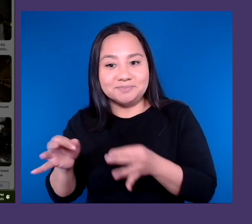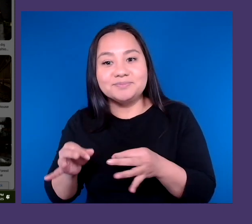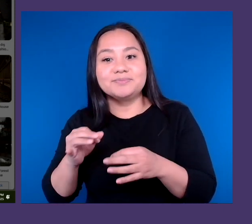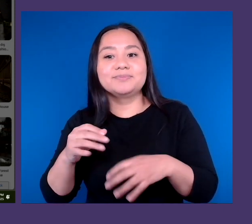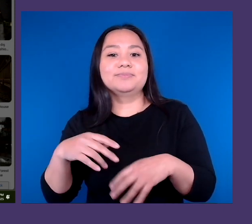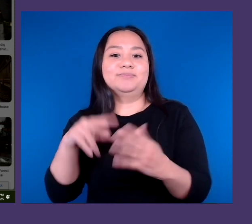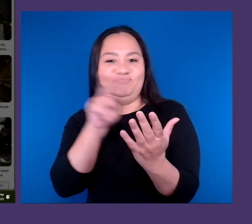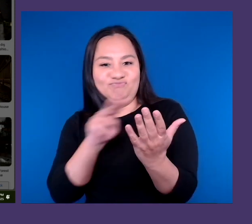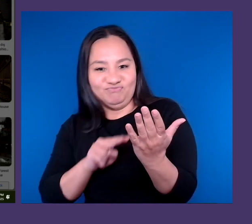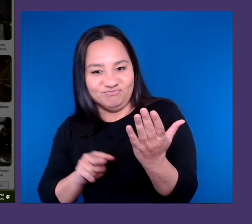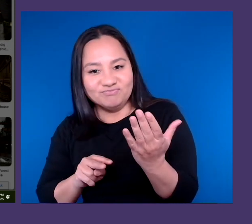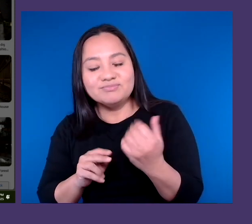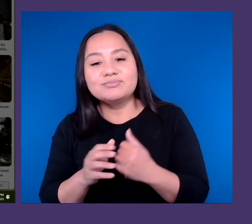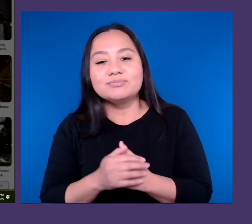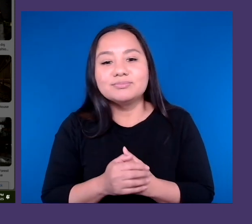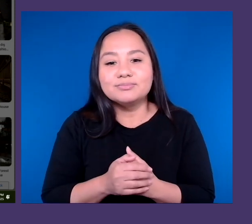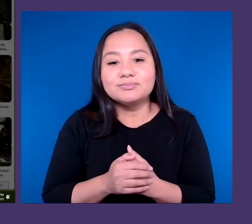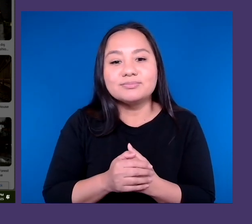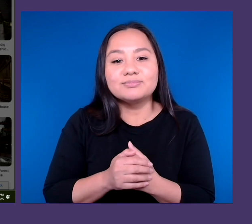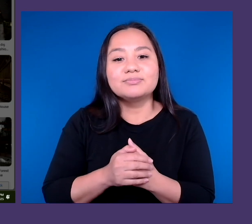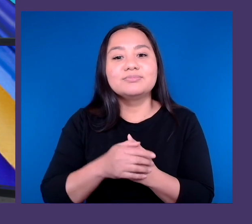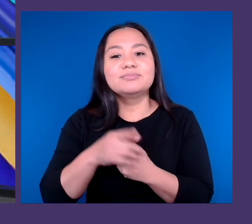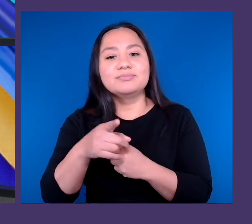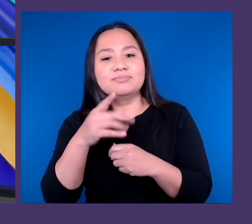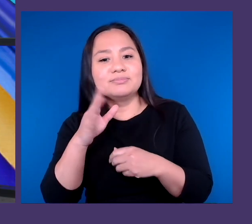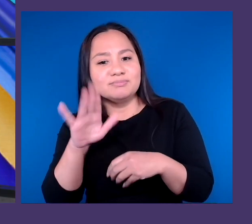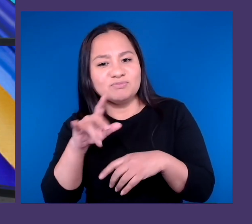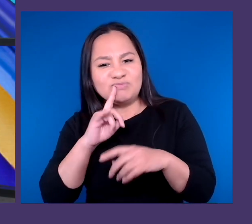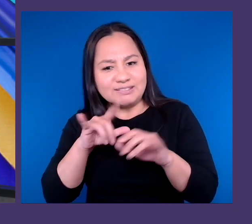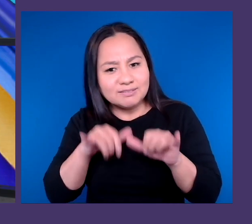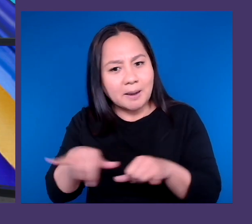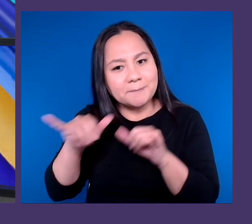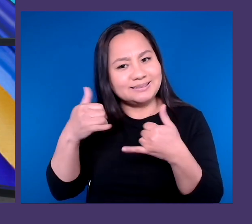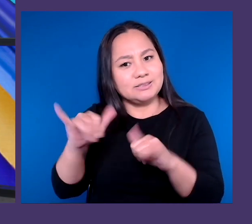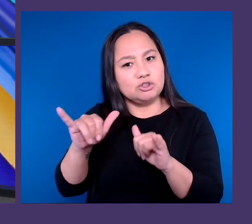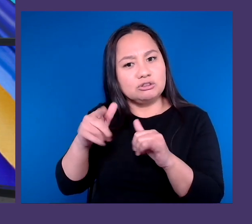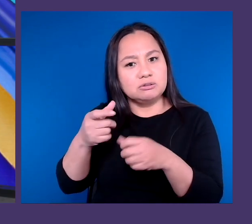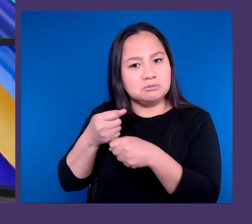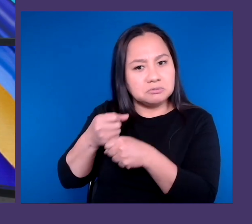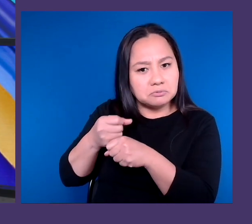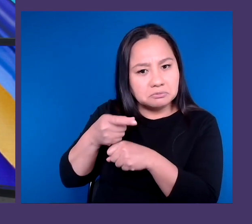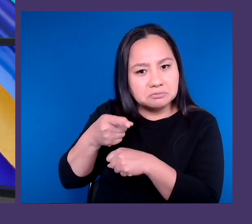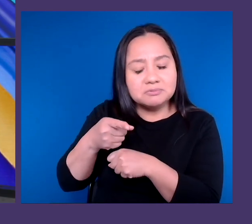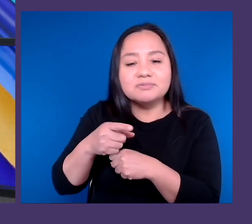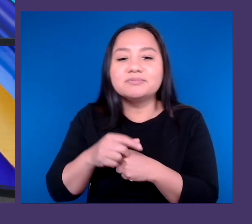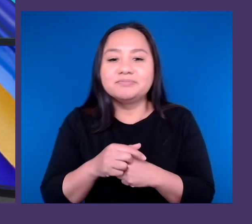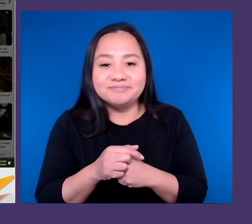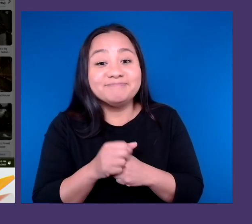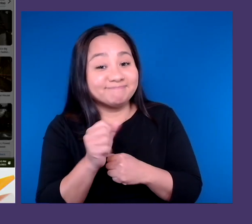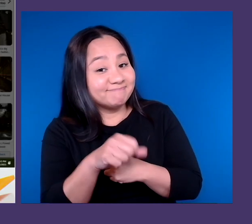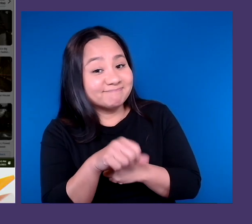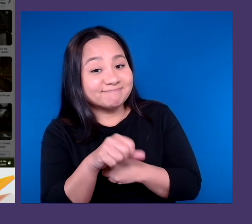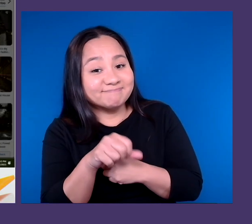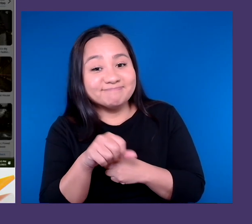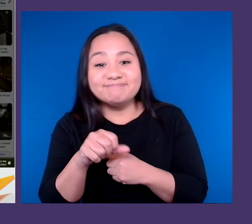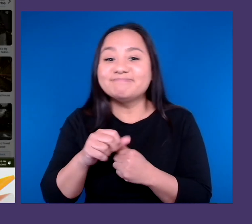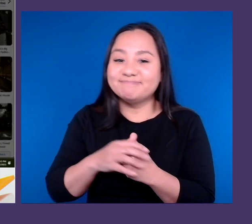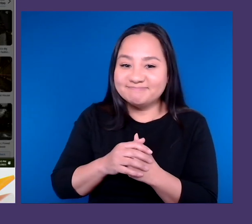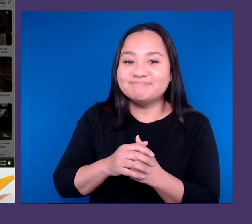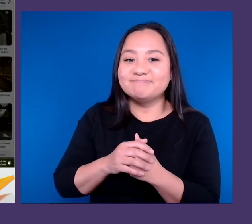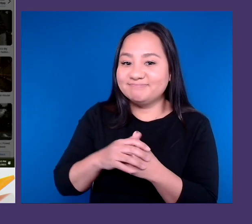Matt, is it common that Still the alt generating text usually isn't description. added? Yeah. Yep. Still generating description.